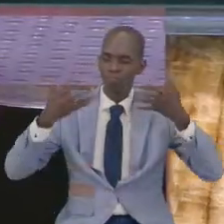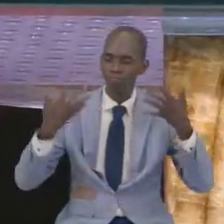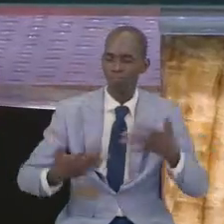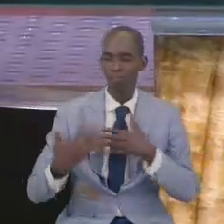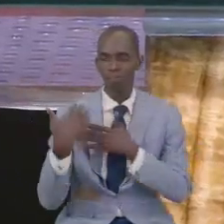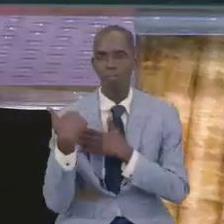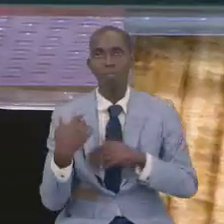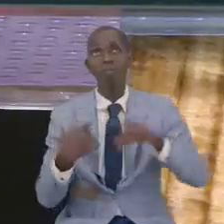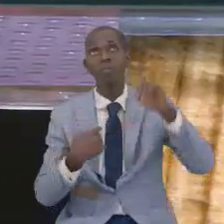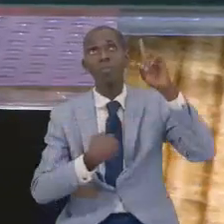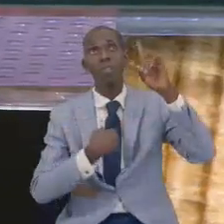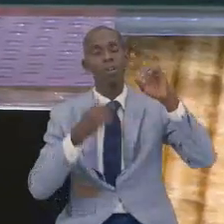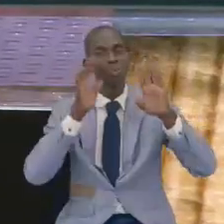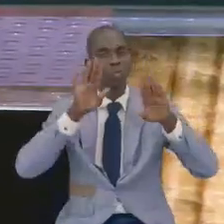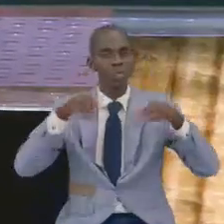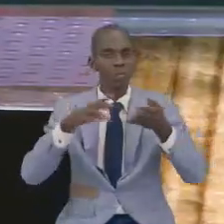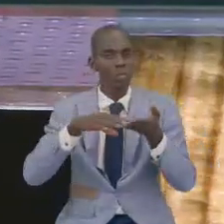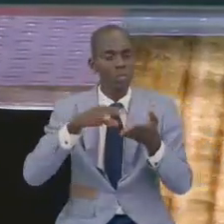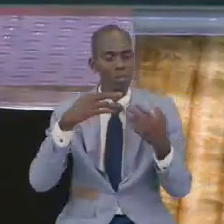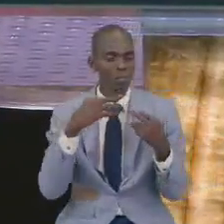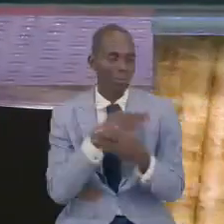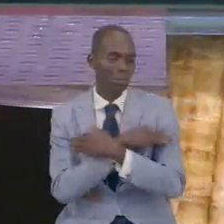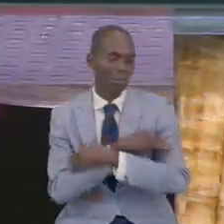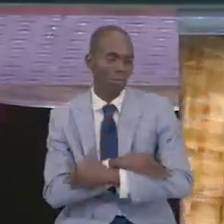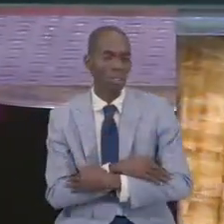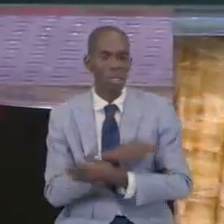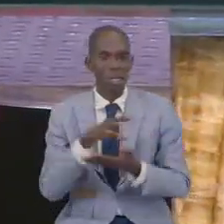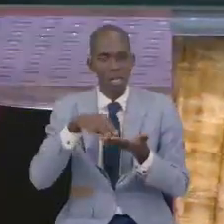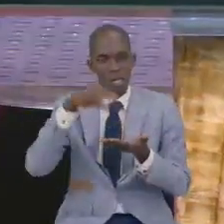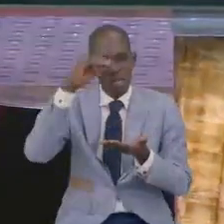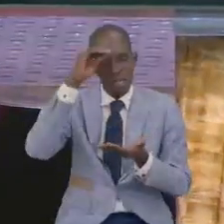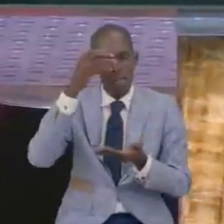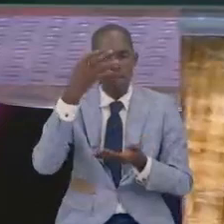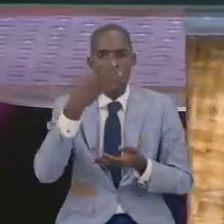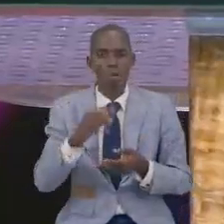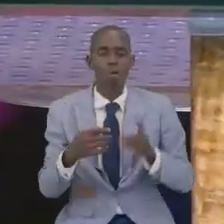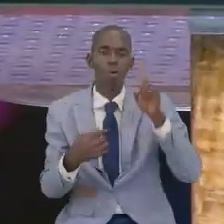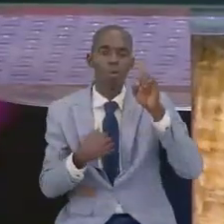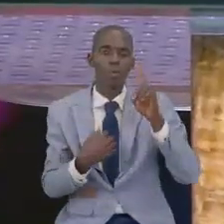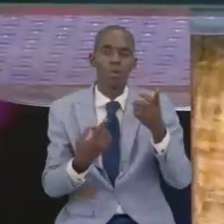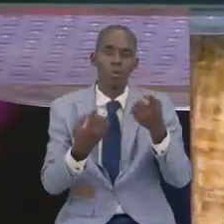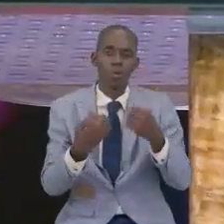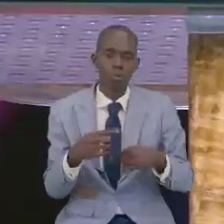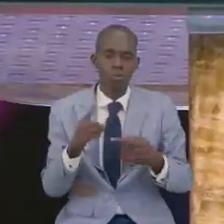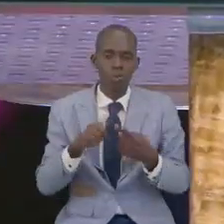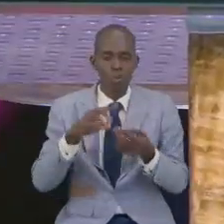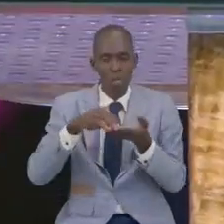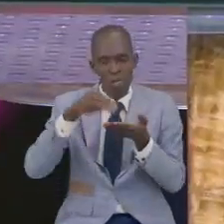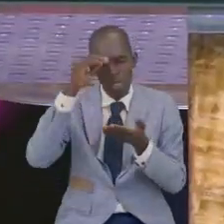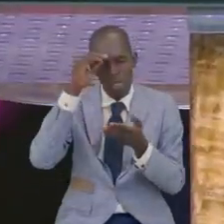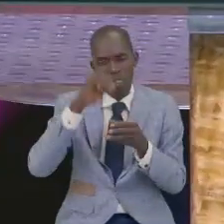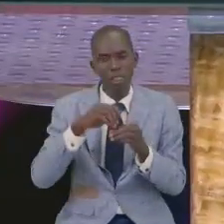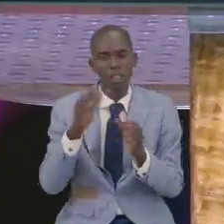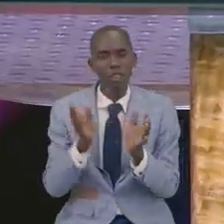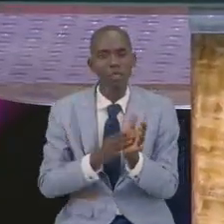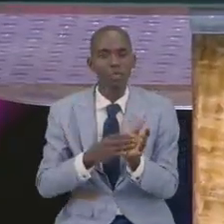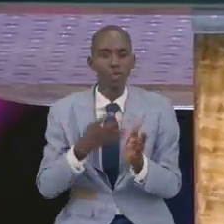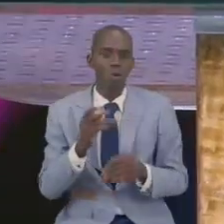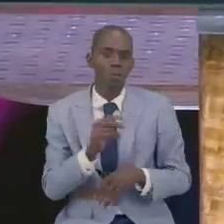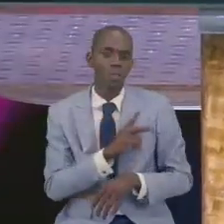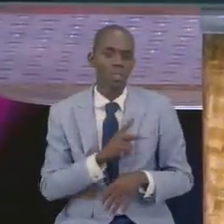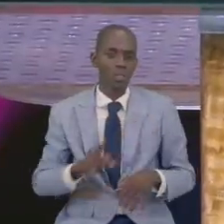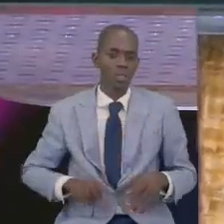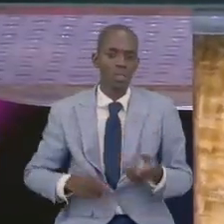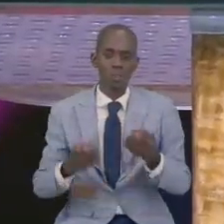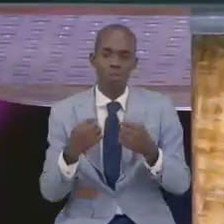you rest, and learn of me. We come to learn in the school of the king. We come to